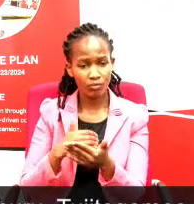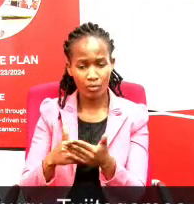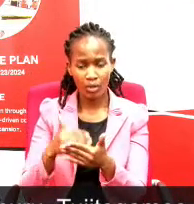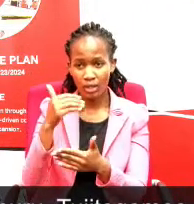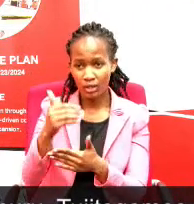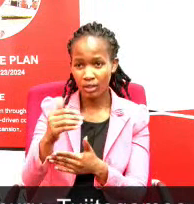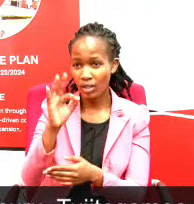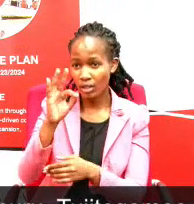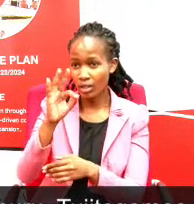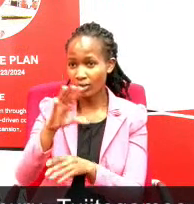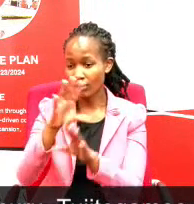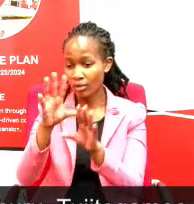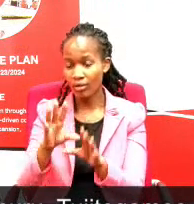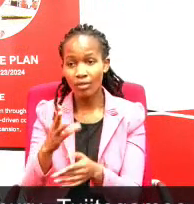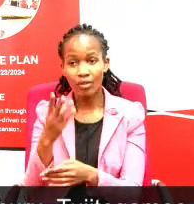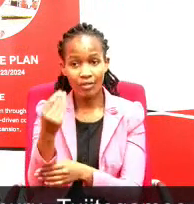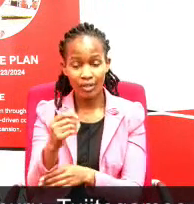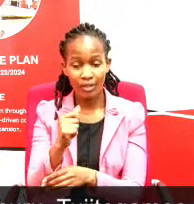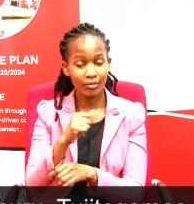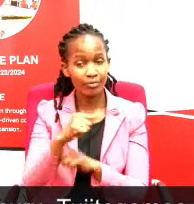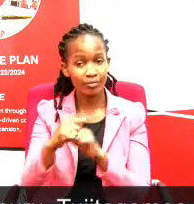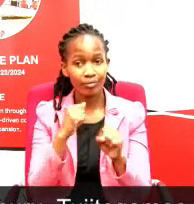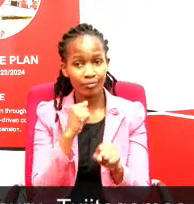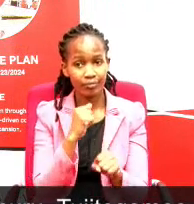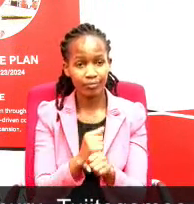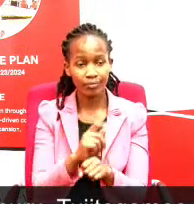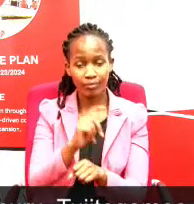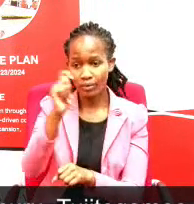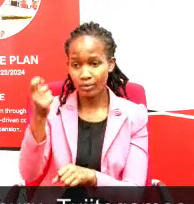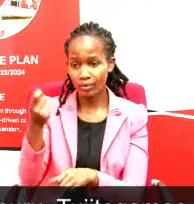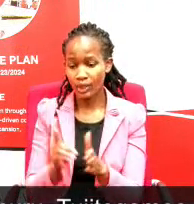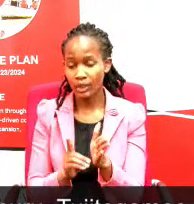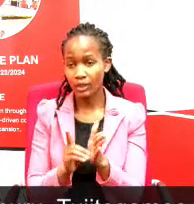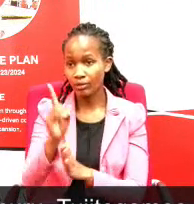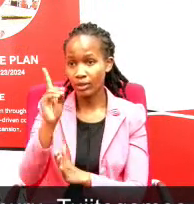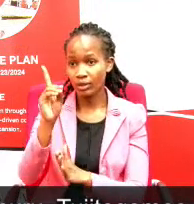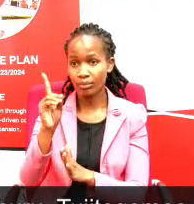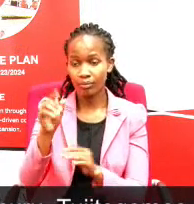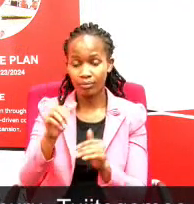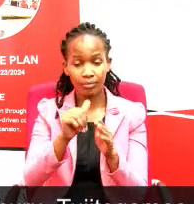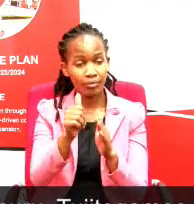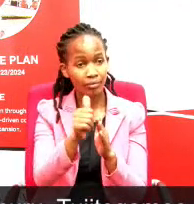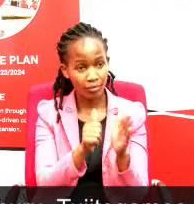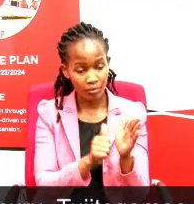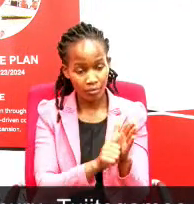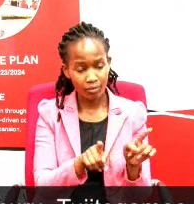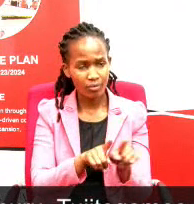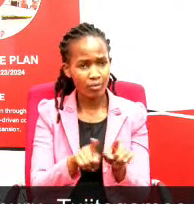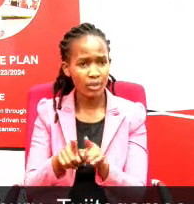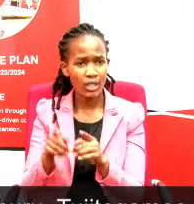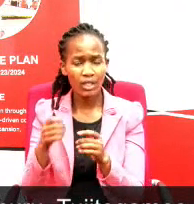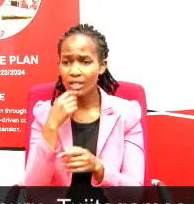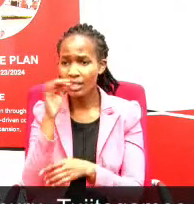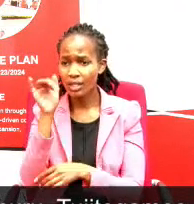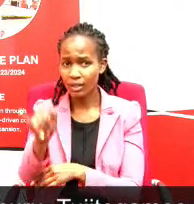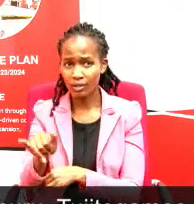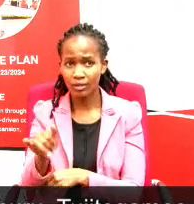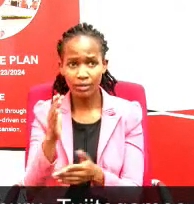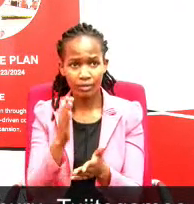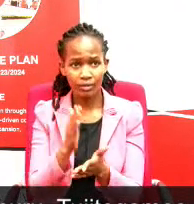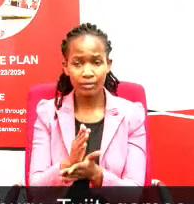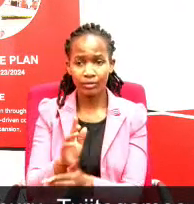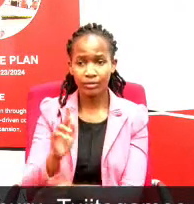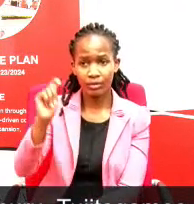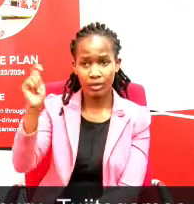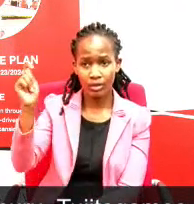3 financial years in light of Kenya's development agenda as spelled out in the